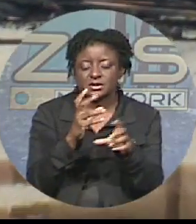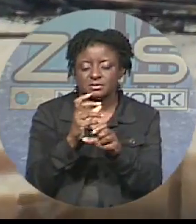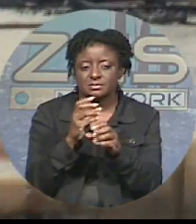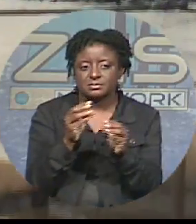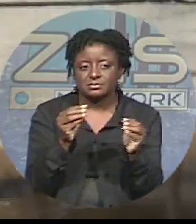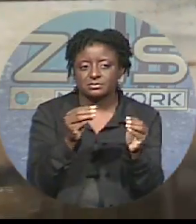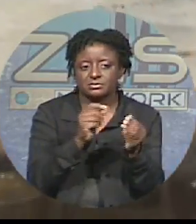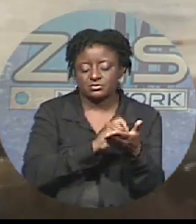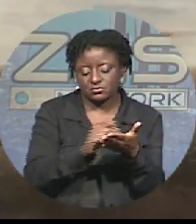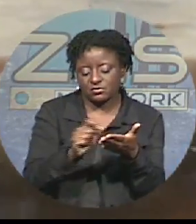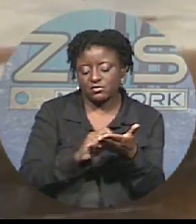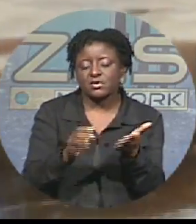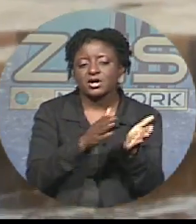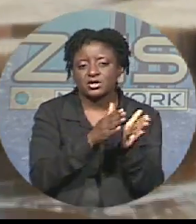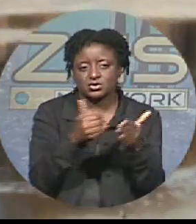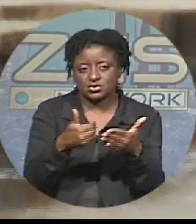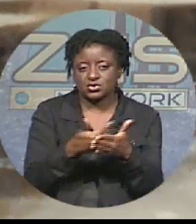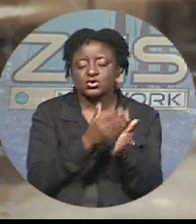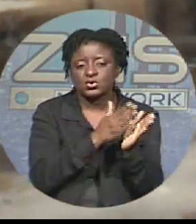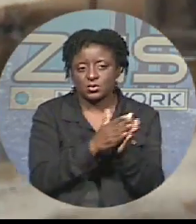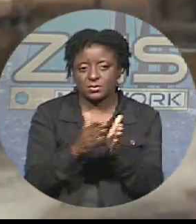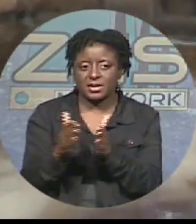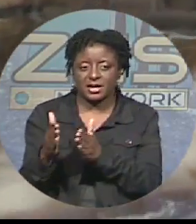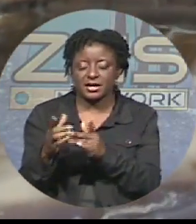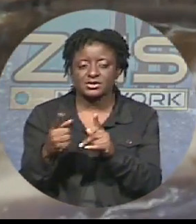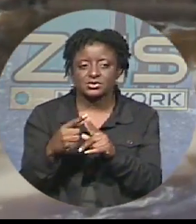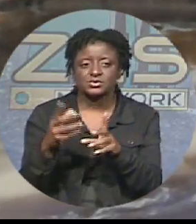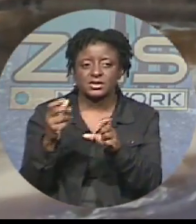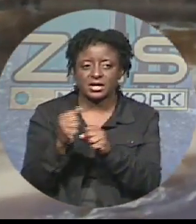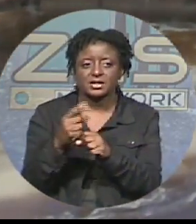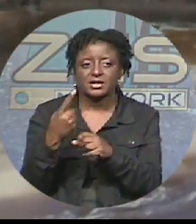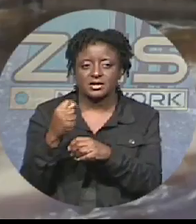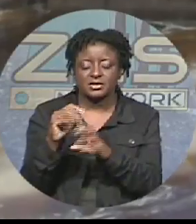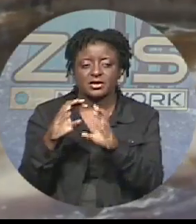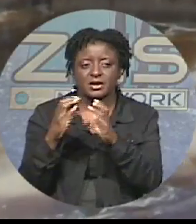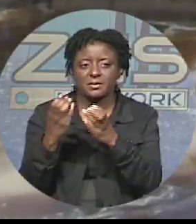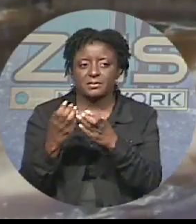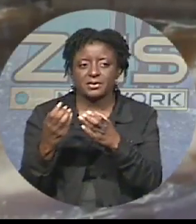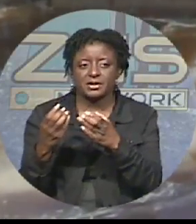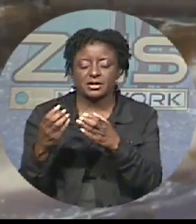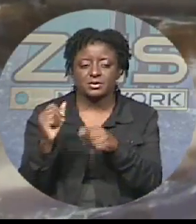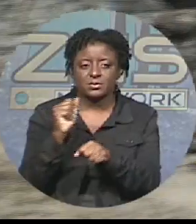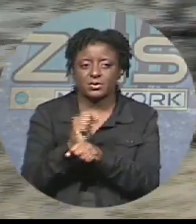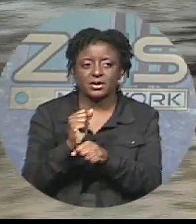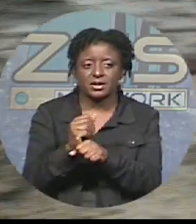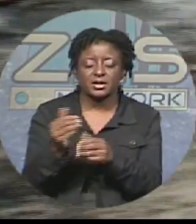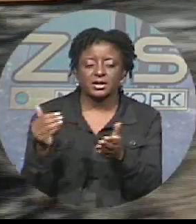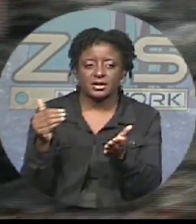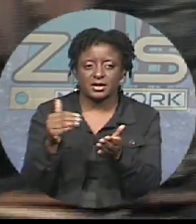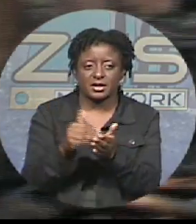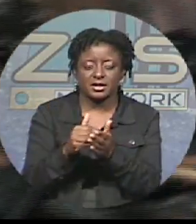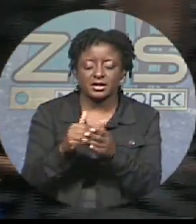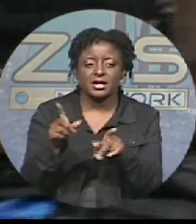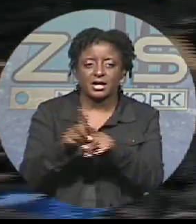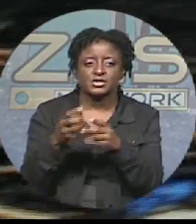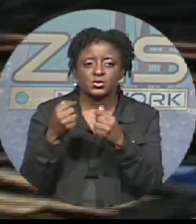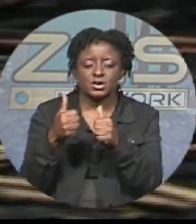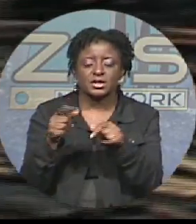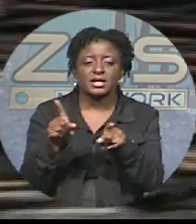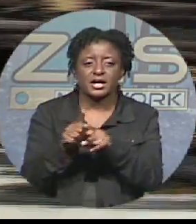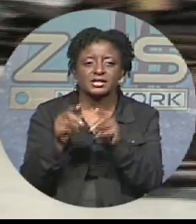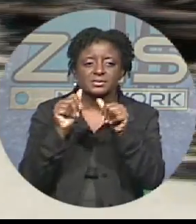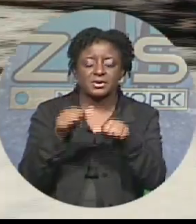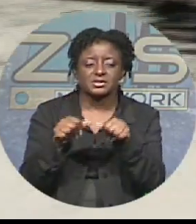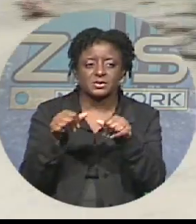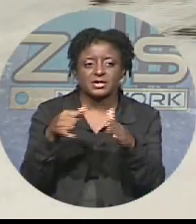the Milwork company back up and operational as quick as possible.